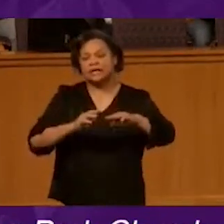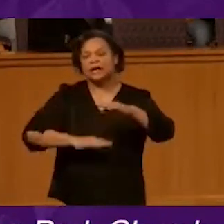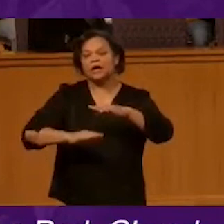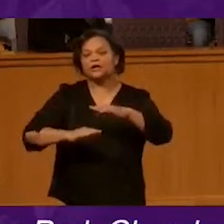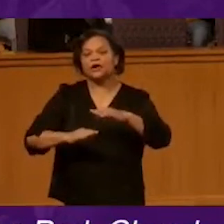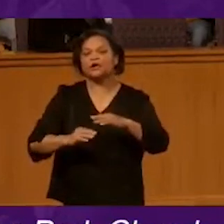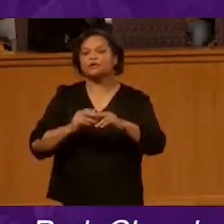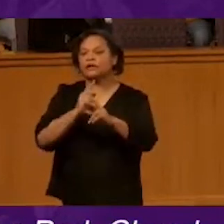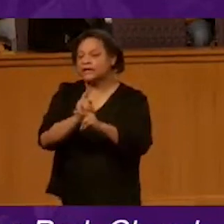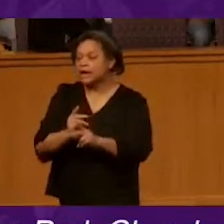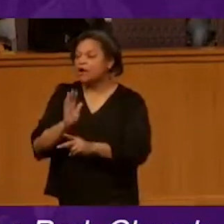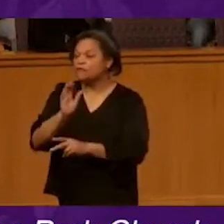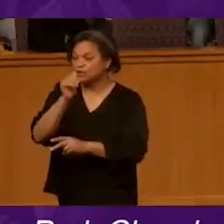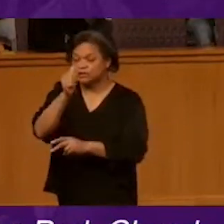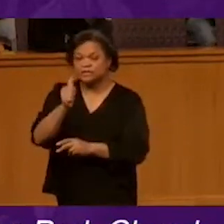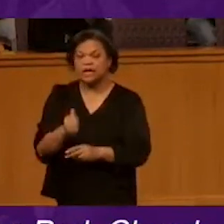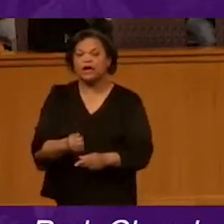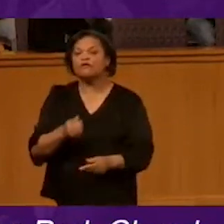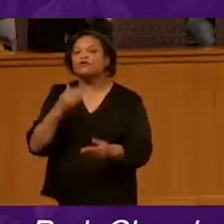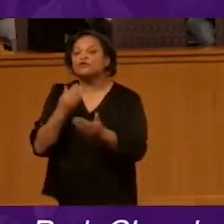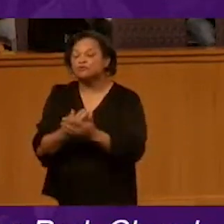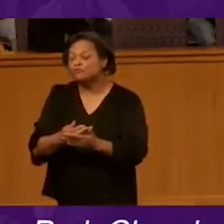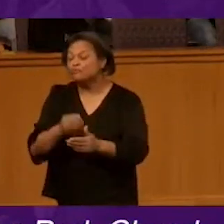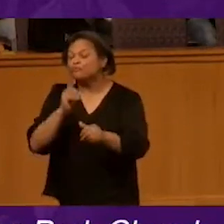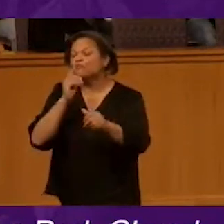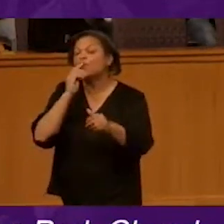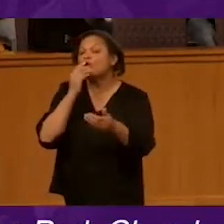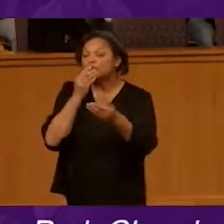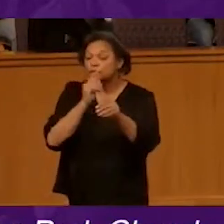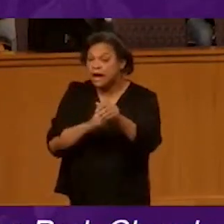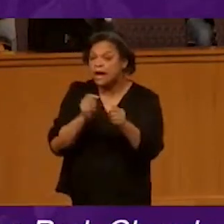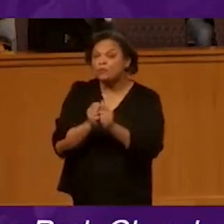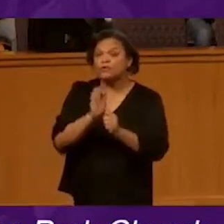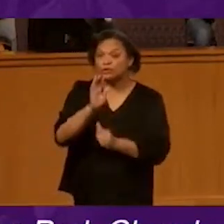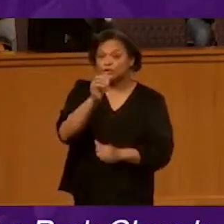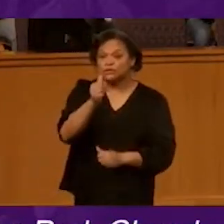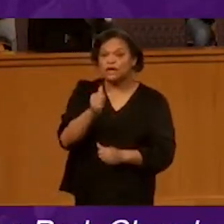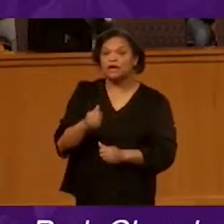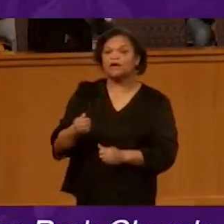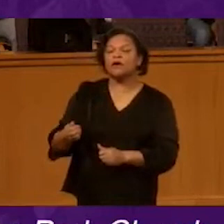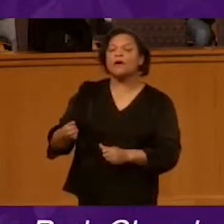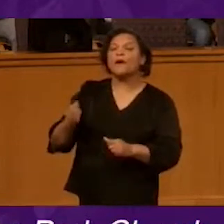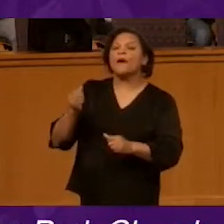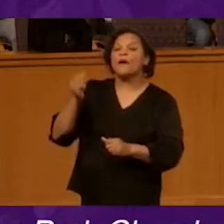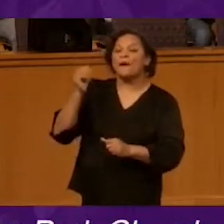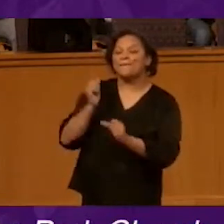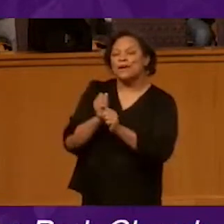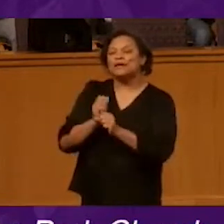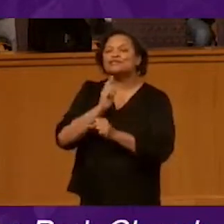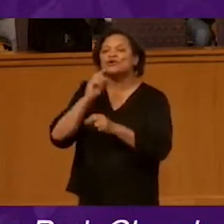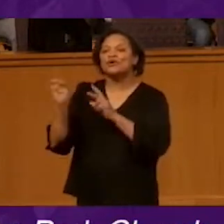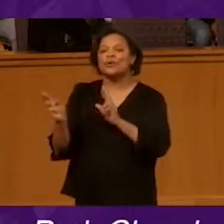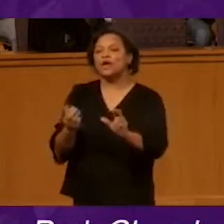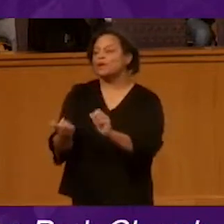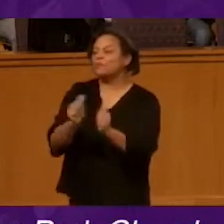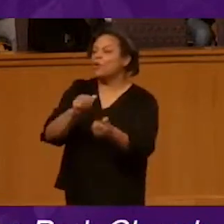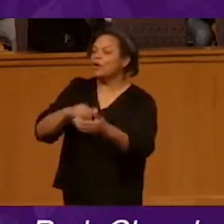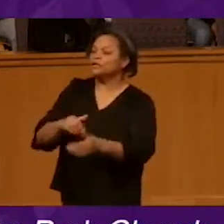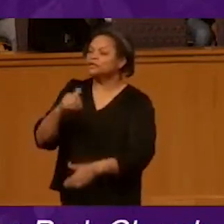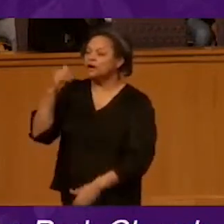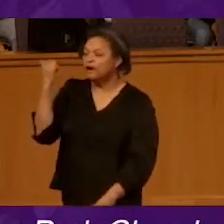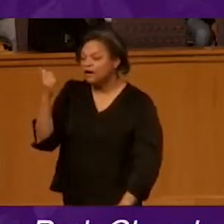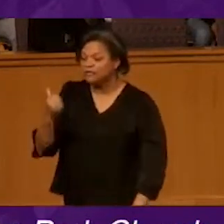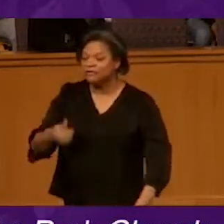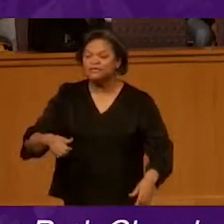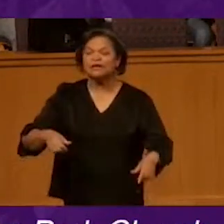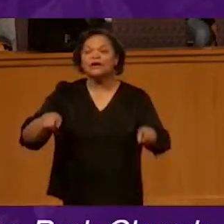care of yourself and spending quality time with yourself so that you can be sure you're ready to pour into others. But not only that, she's also